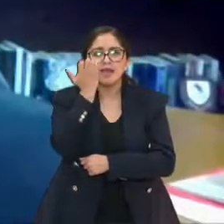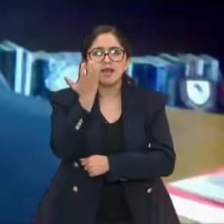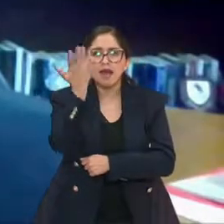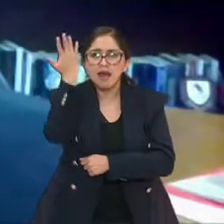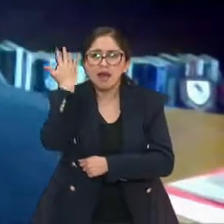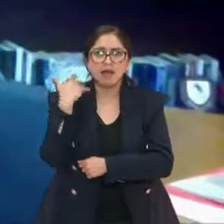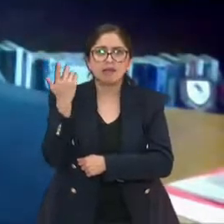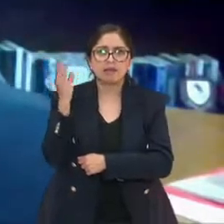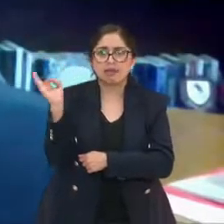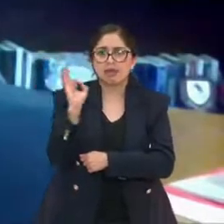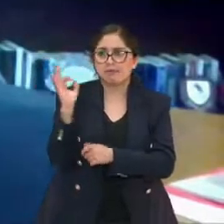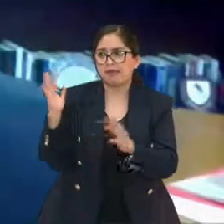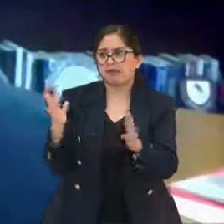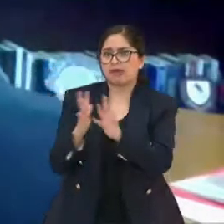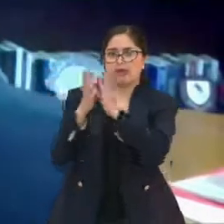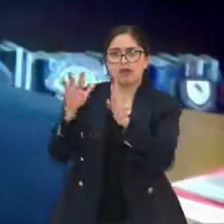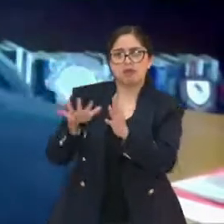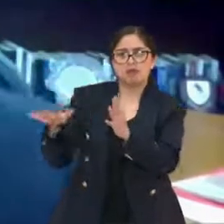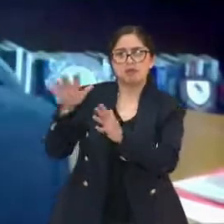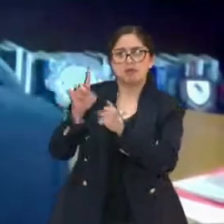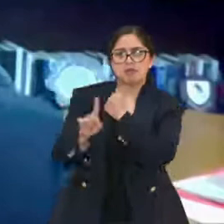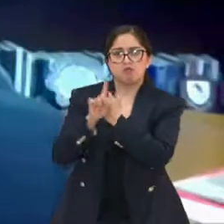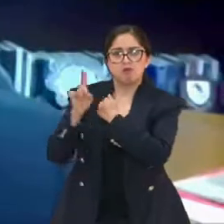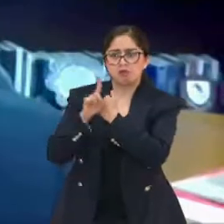confrontation that could end